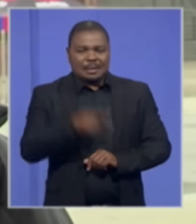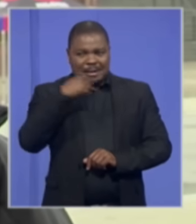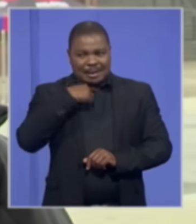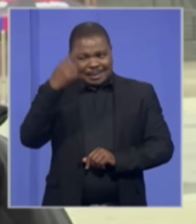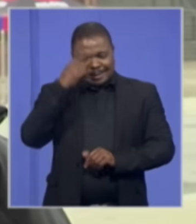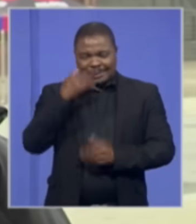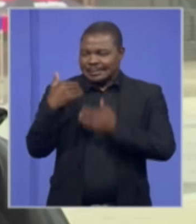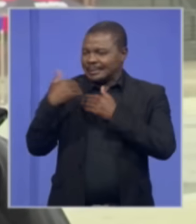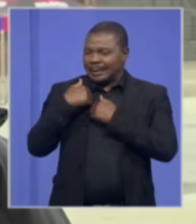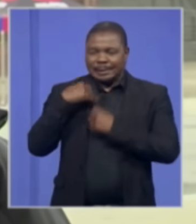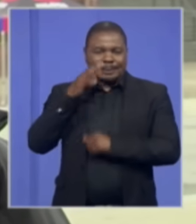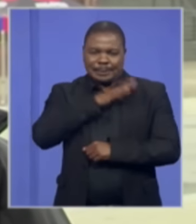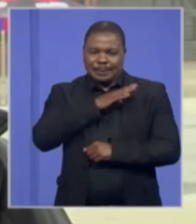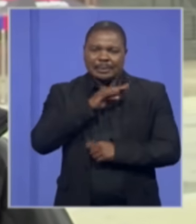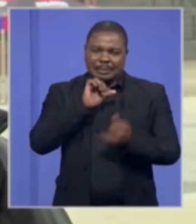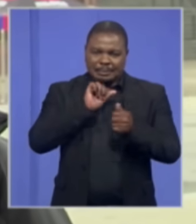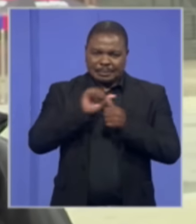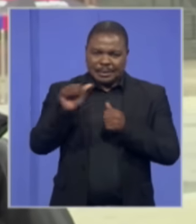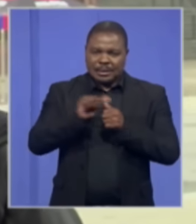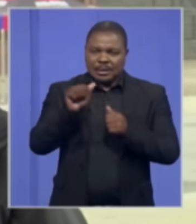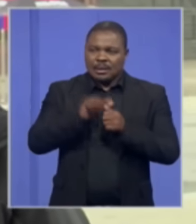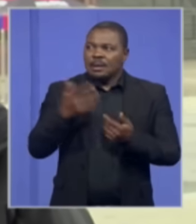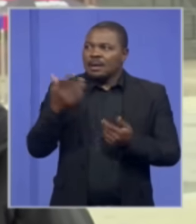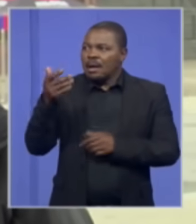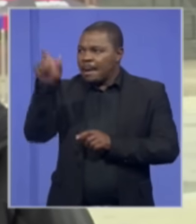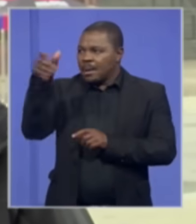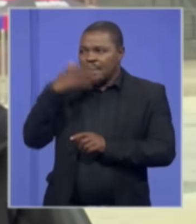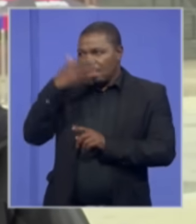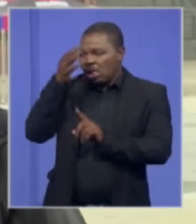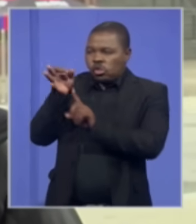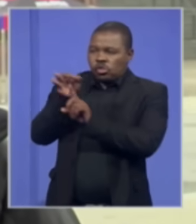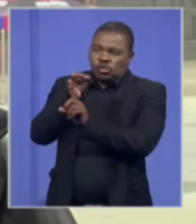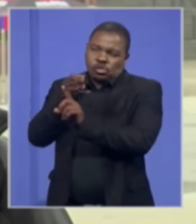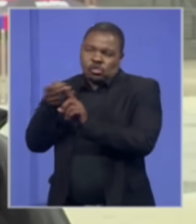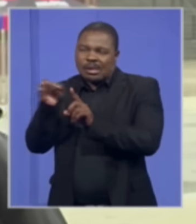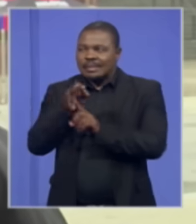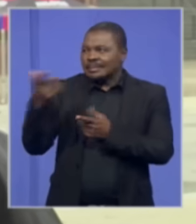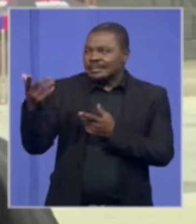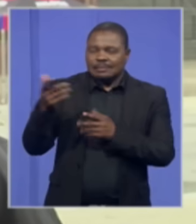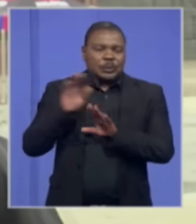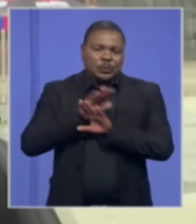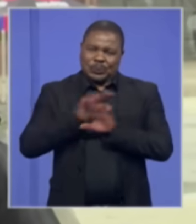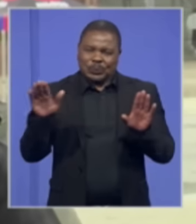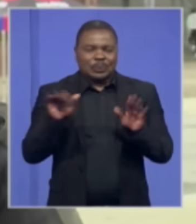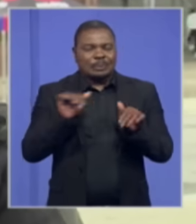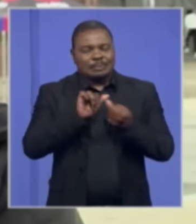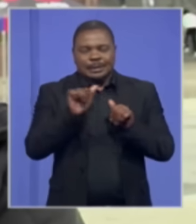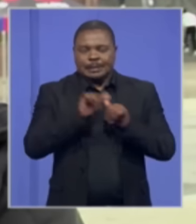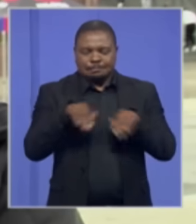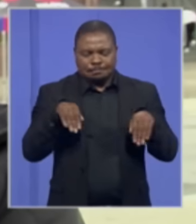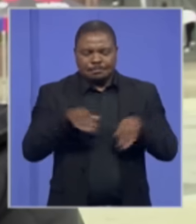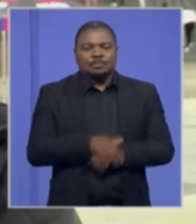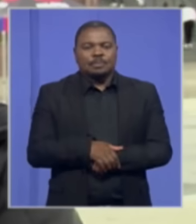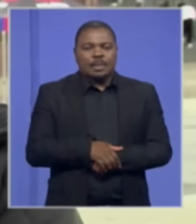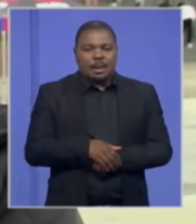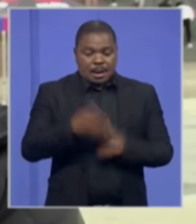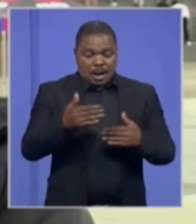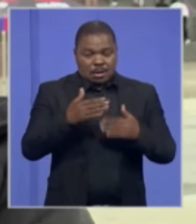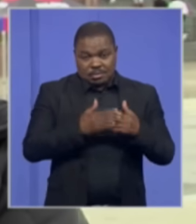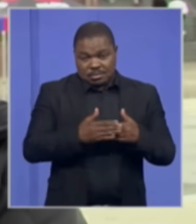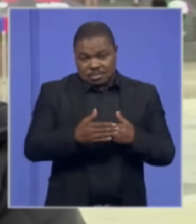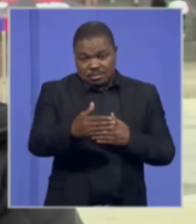think we should avoid flirting with people we don't know or entertaining people we don't know on social media. Now on, I am going to change